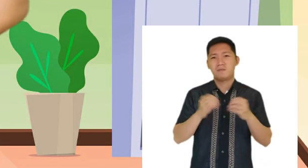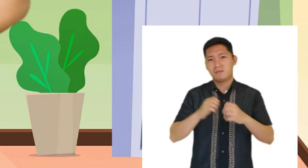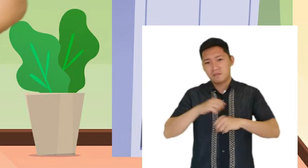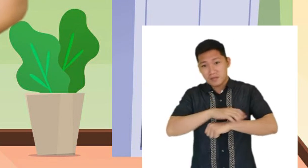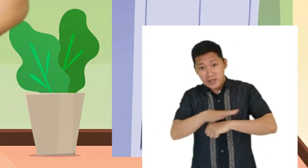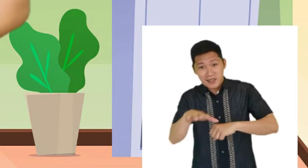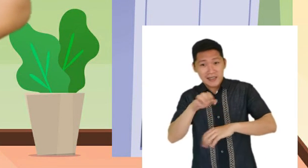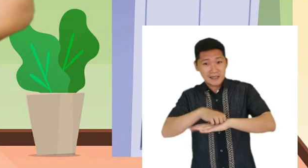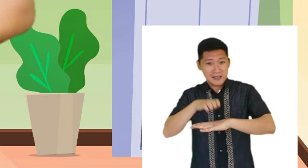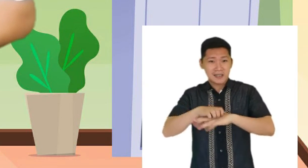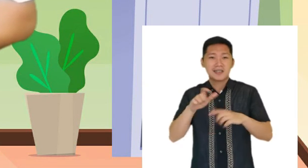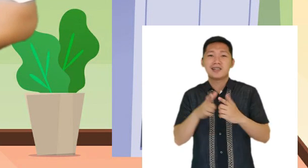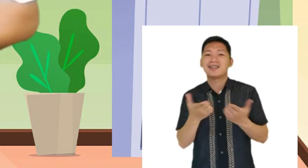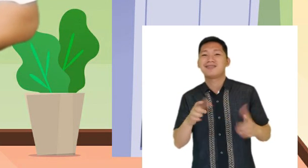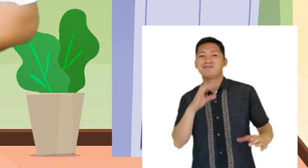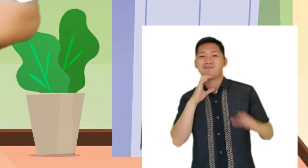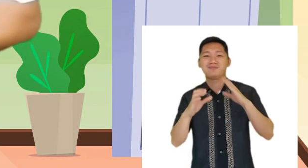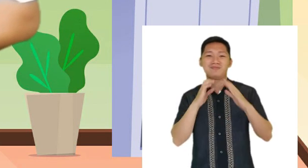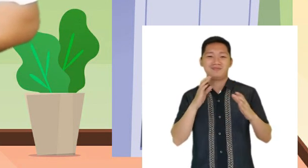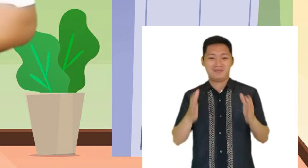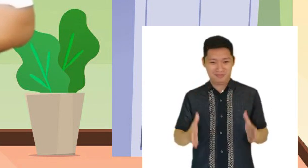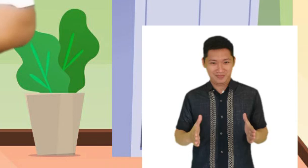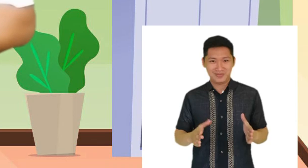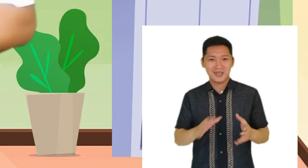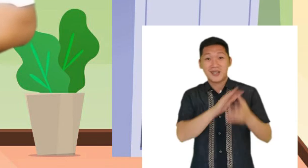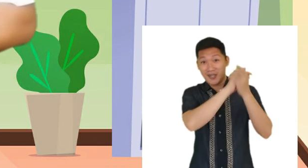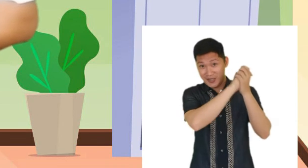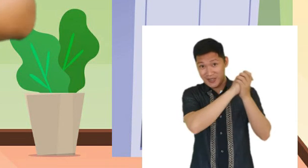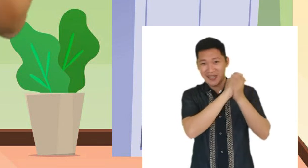a more effective English language communicator.